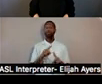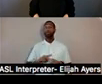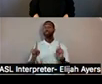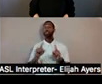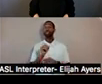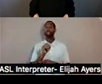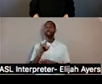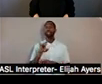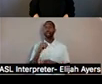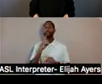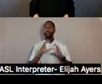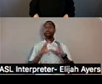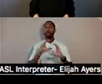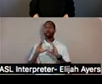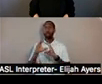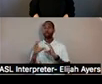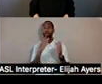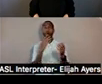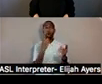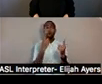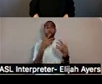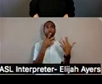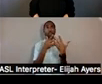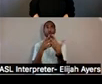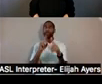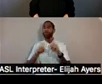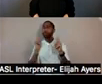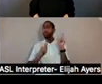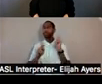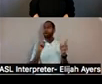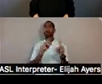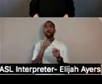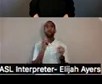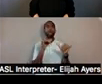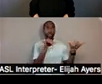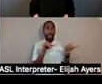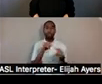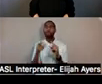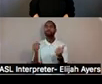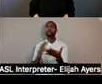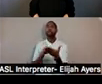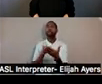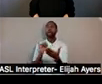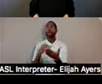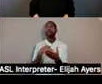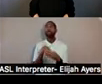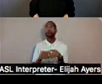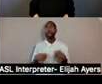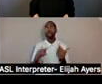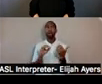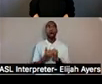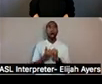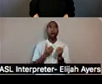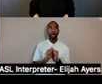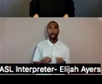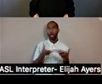of communication work for different people. So we're not all trying to play the same way, but we're all trying to learn, okay, if I got you in my life, what is the way that I